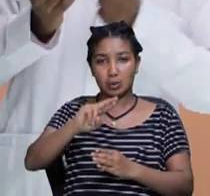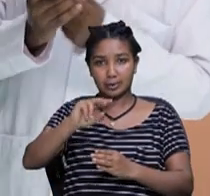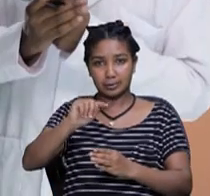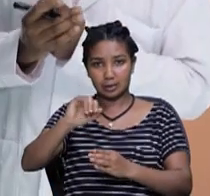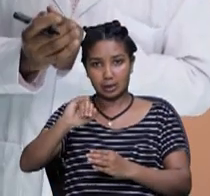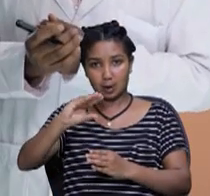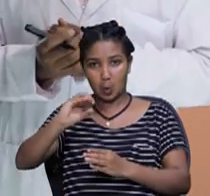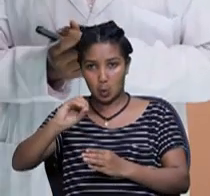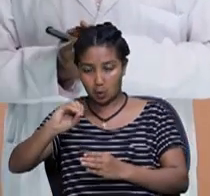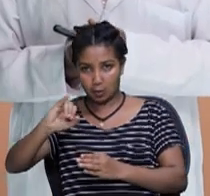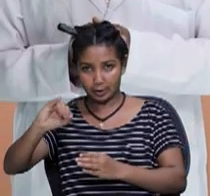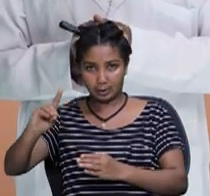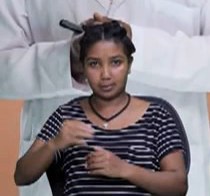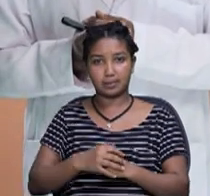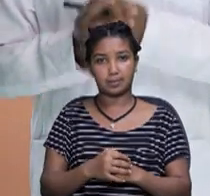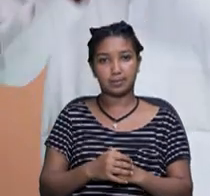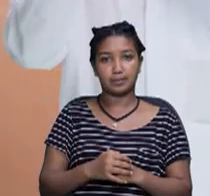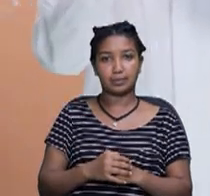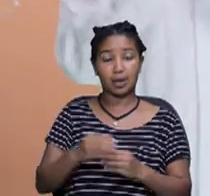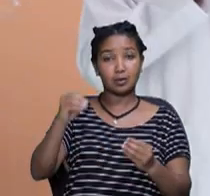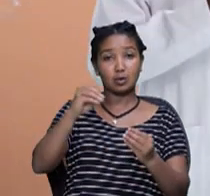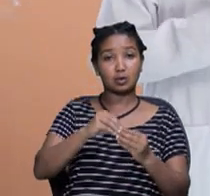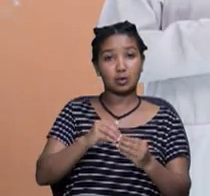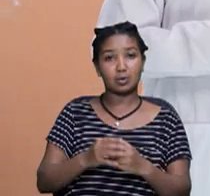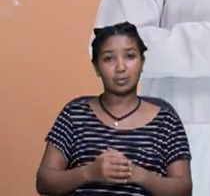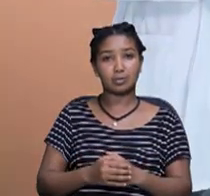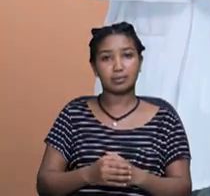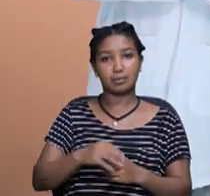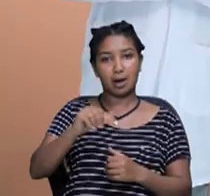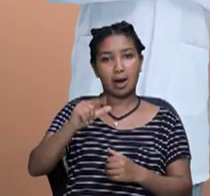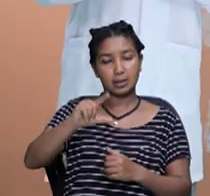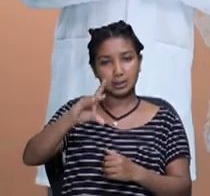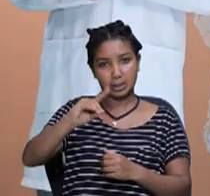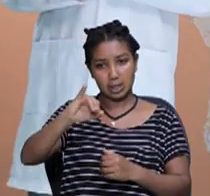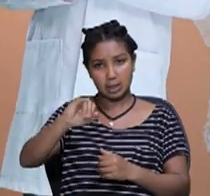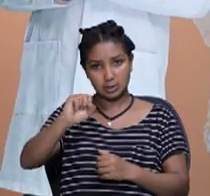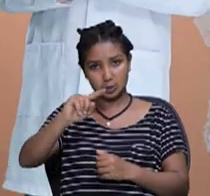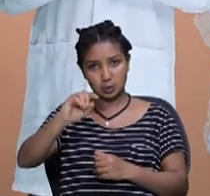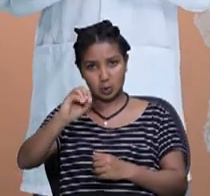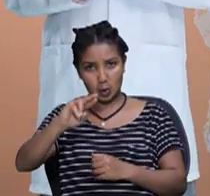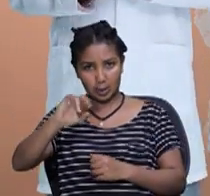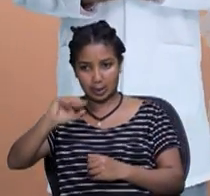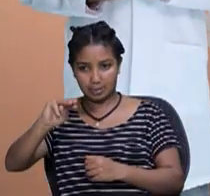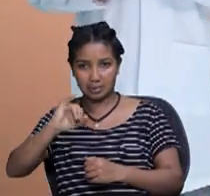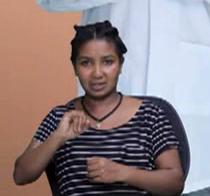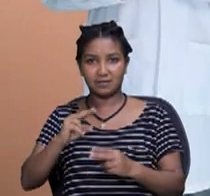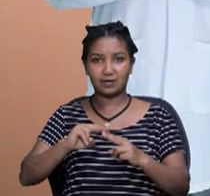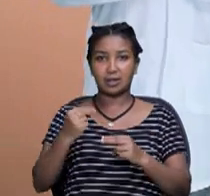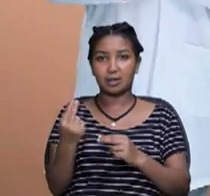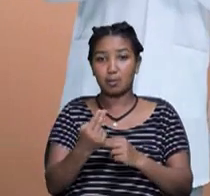different corticoid hormones, and also aldosterone. Aldosterone is very